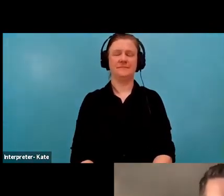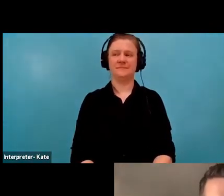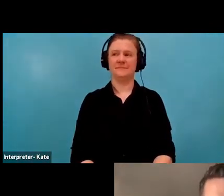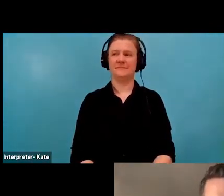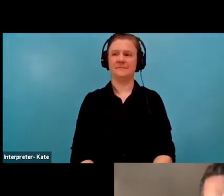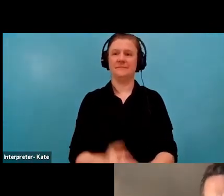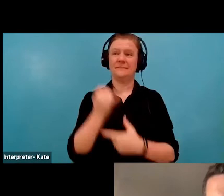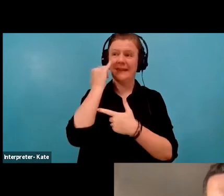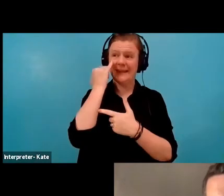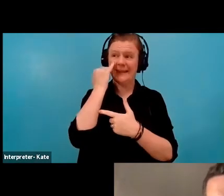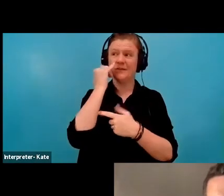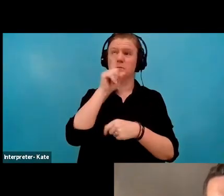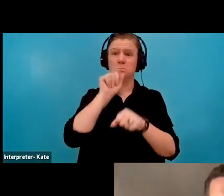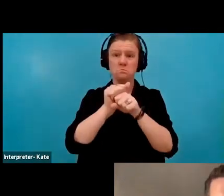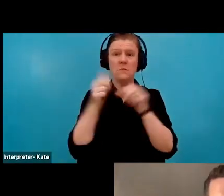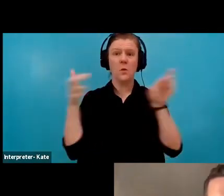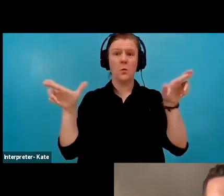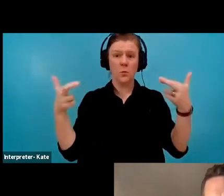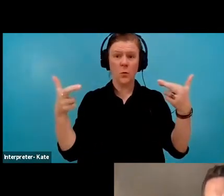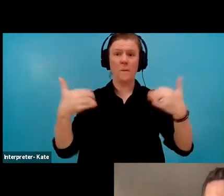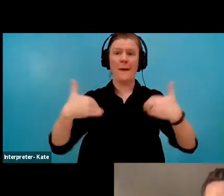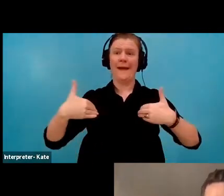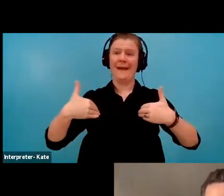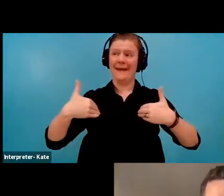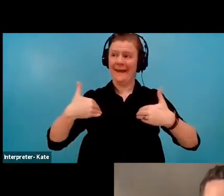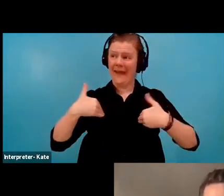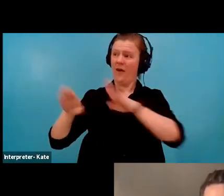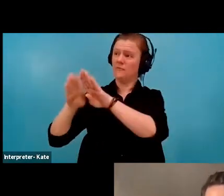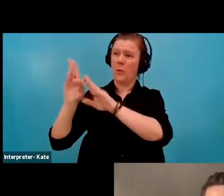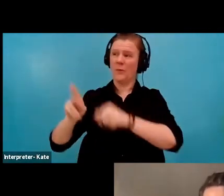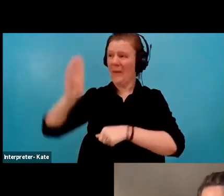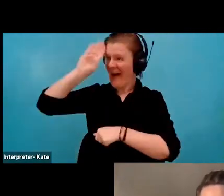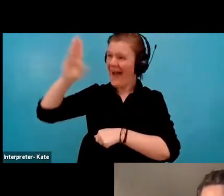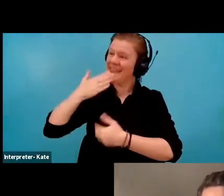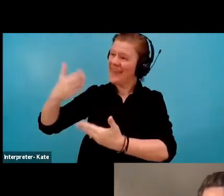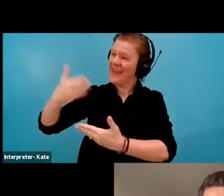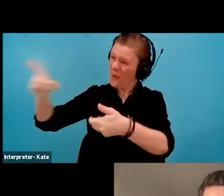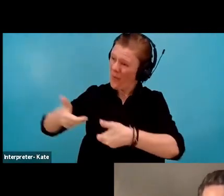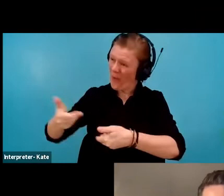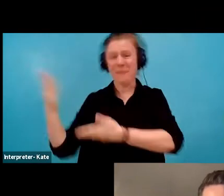a physical space, you would have people greeting you at the door and thanking you for coming in. So